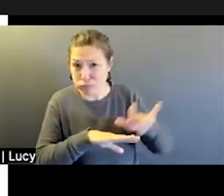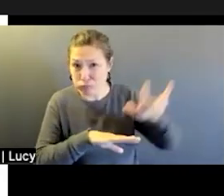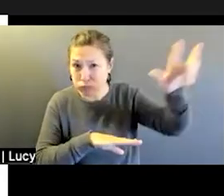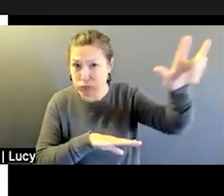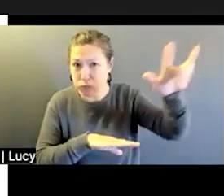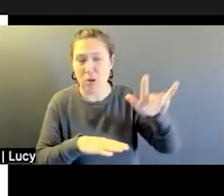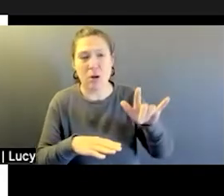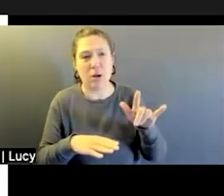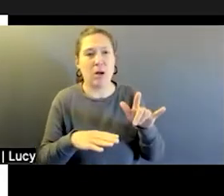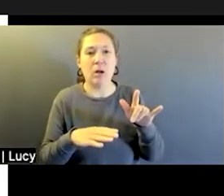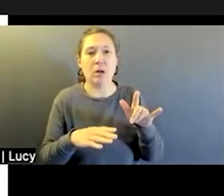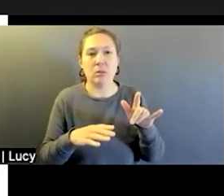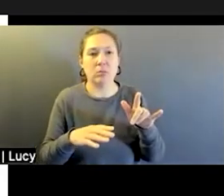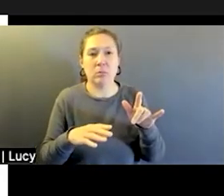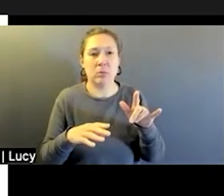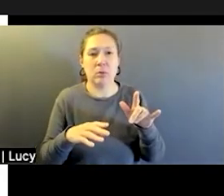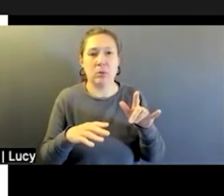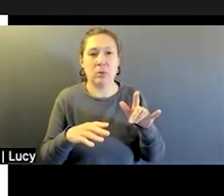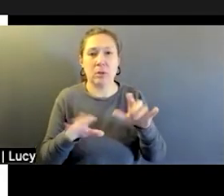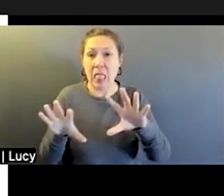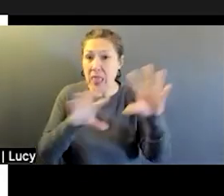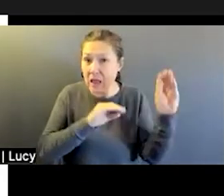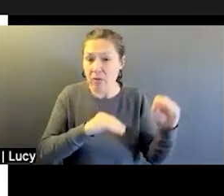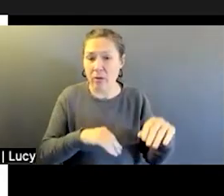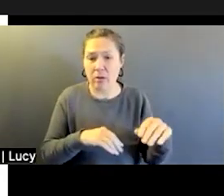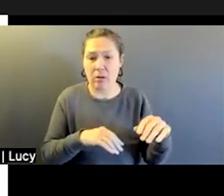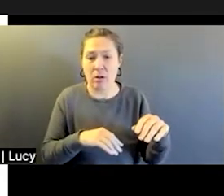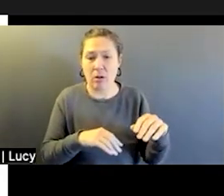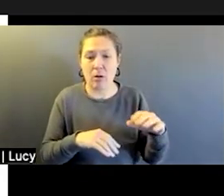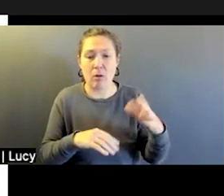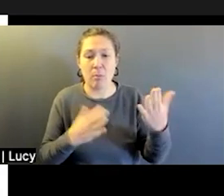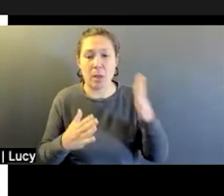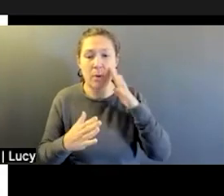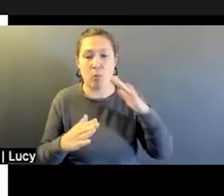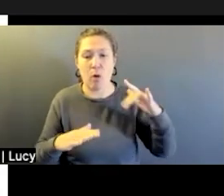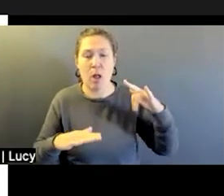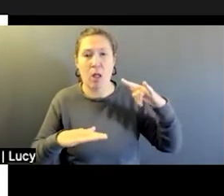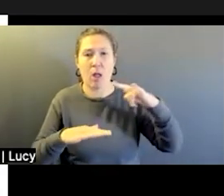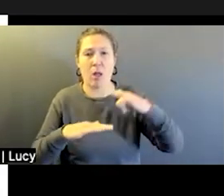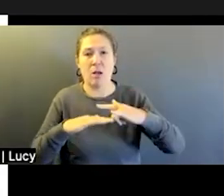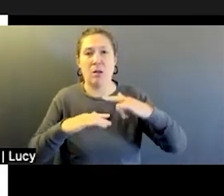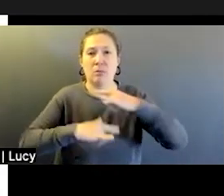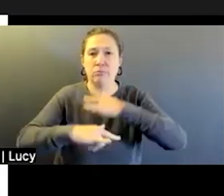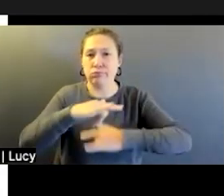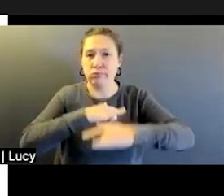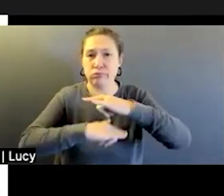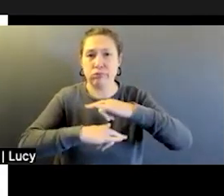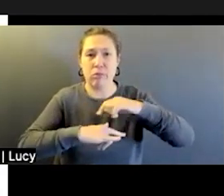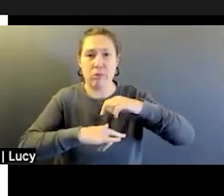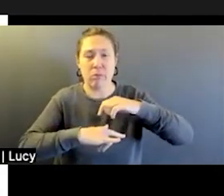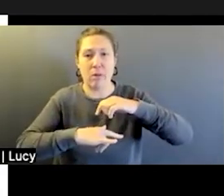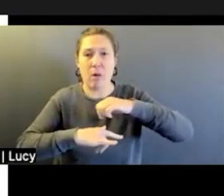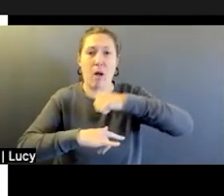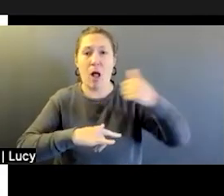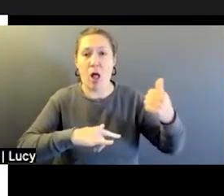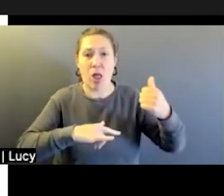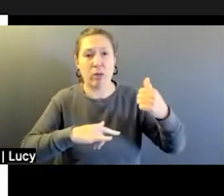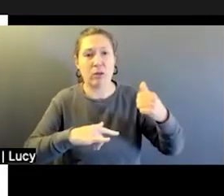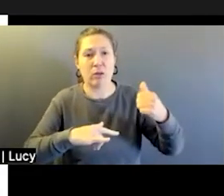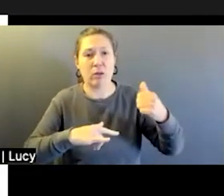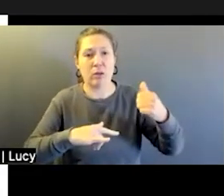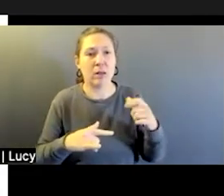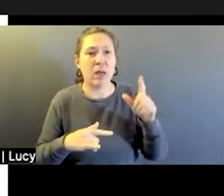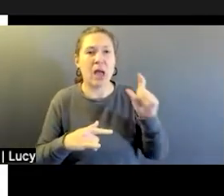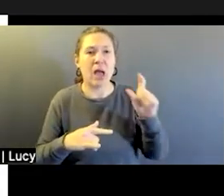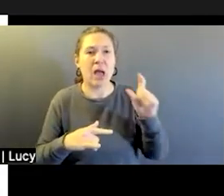city, or just transitioning from one flight to another, has to be accompanied by the same person throughout his or